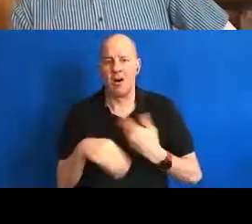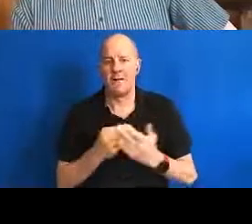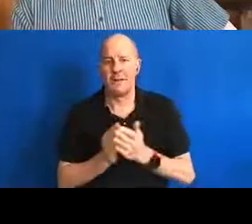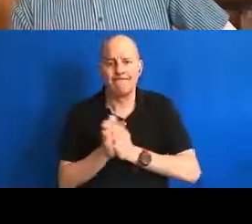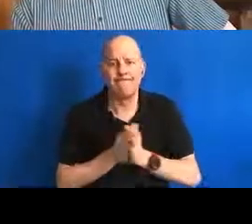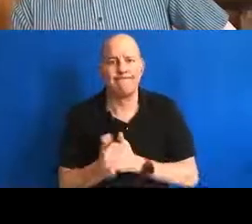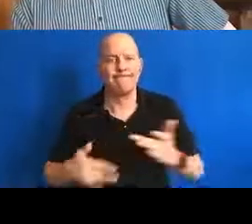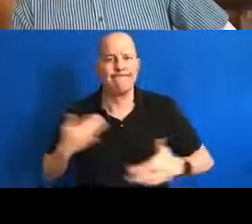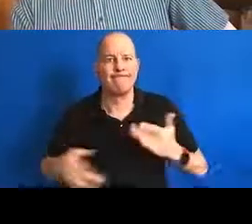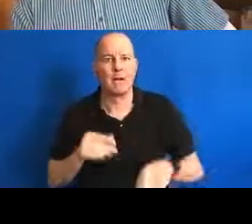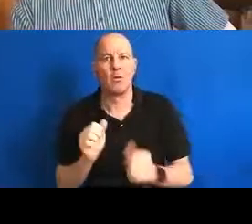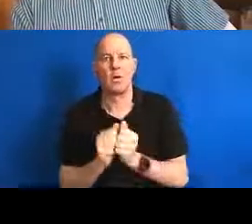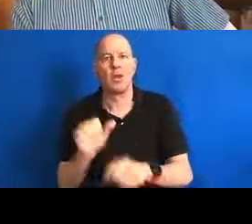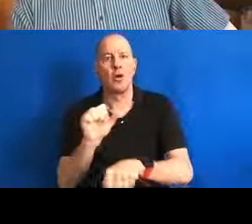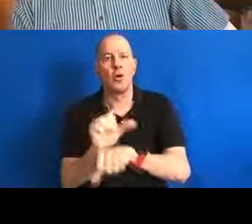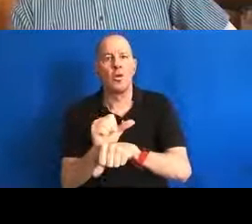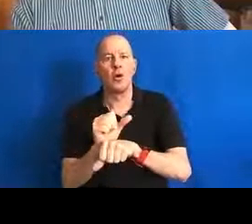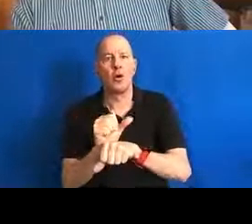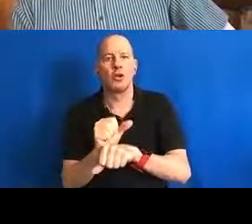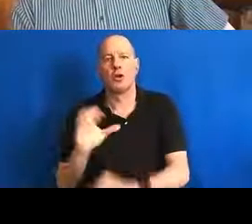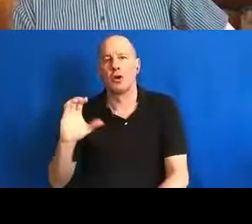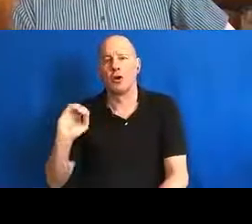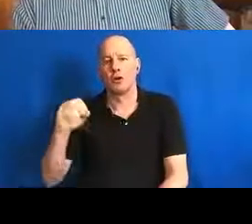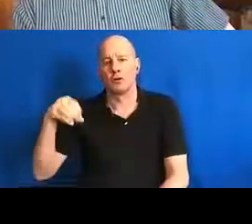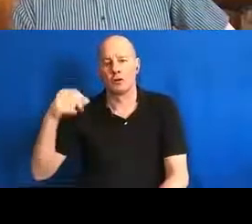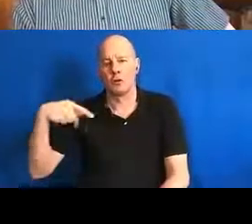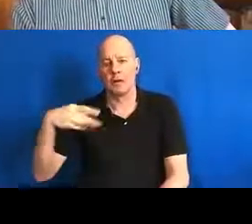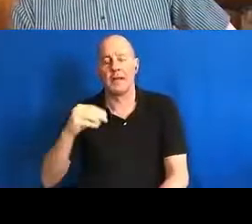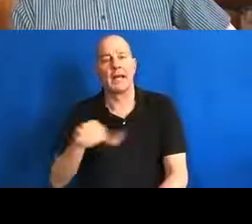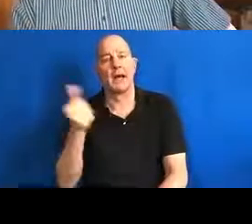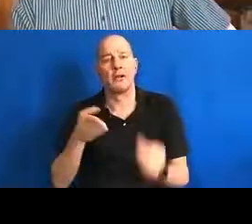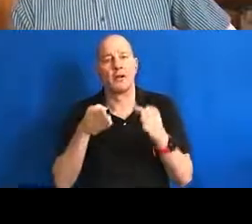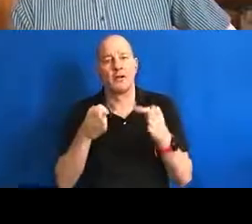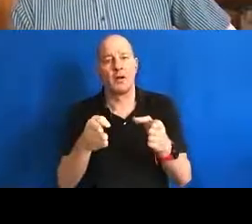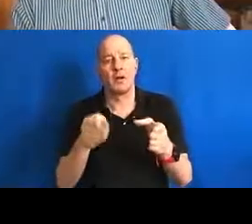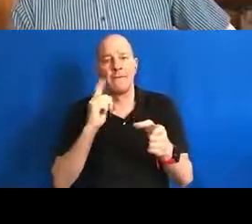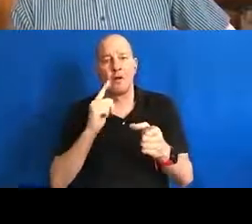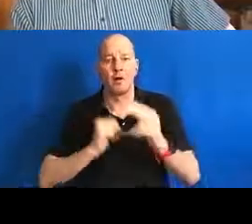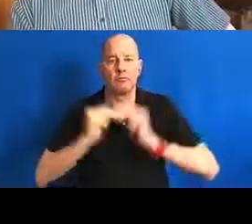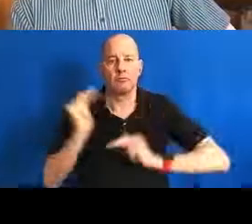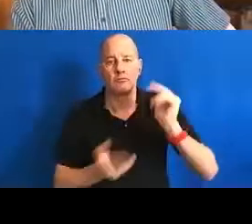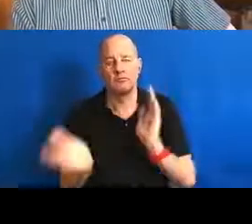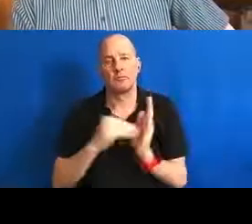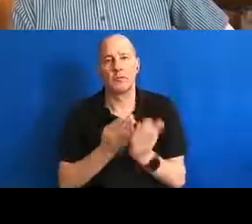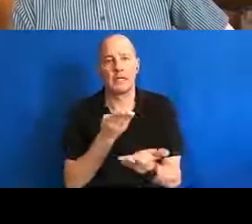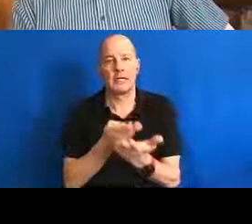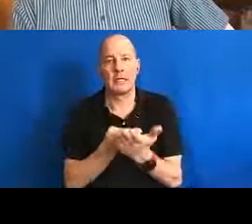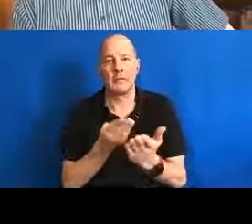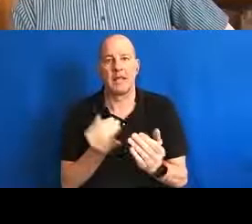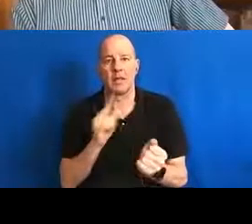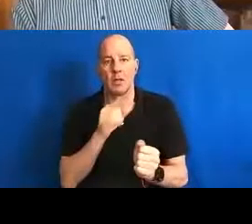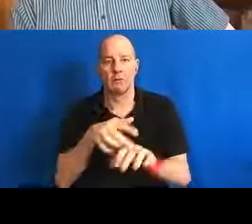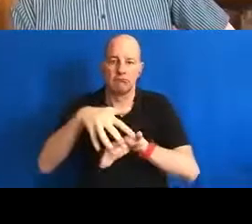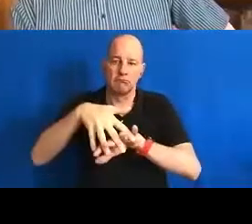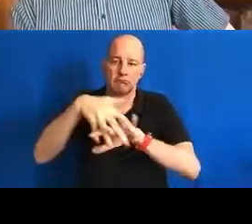worker cooperatives and alternative ways of rebuilding the economy that is rooted